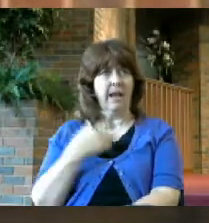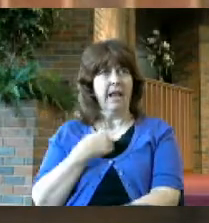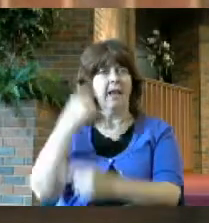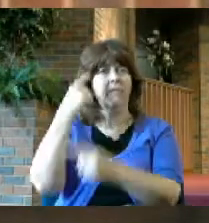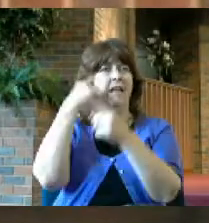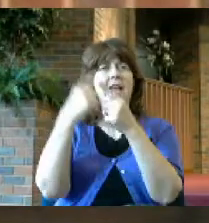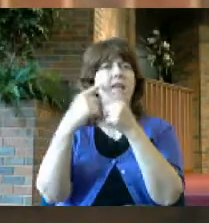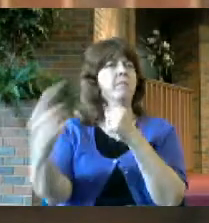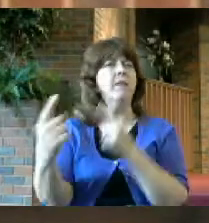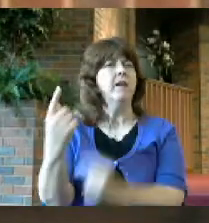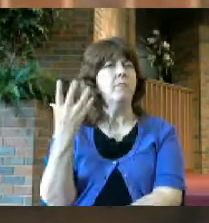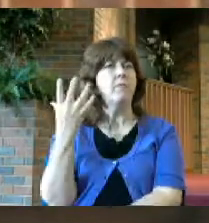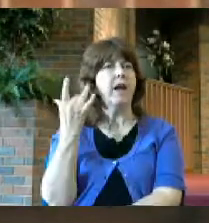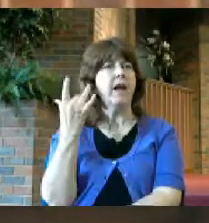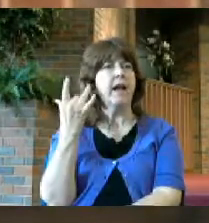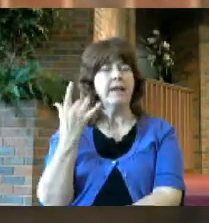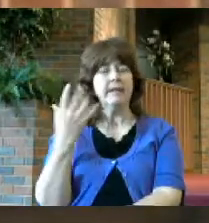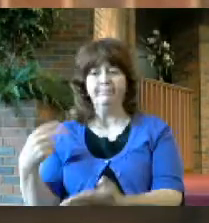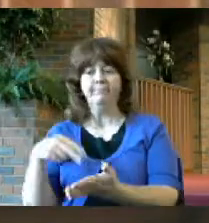Because he was telling,